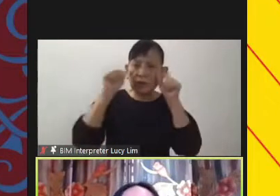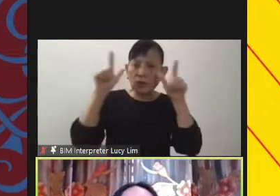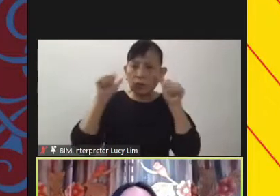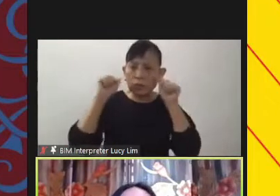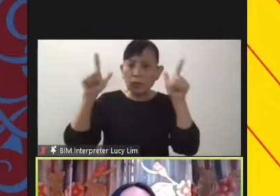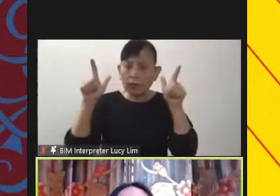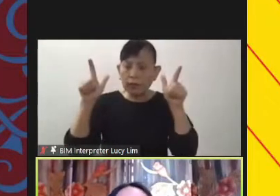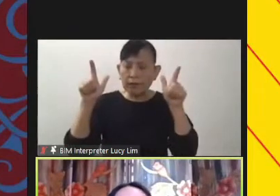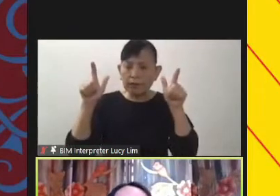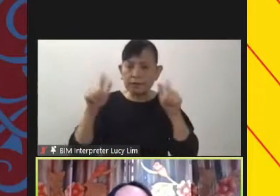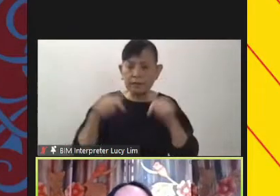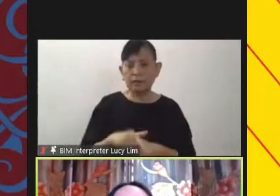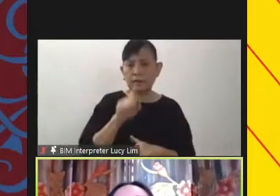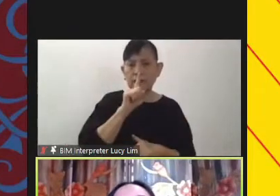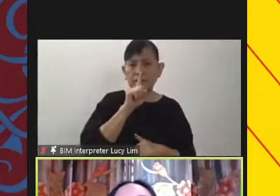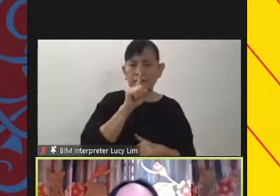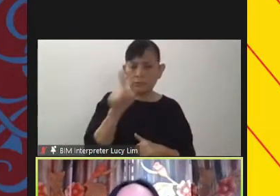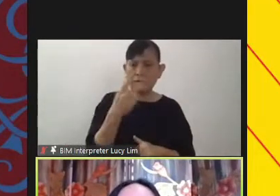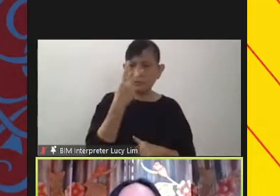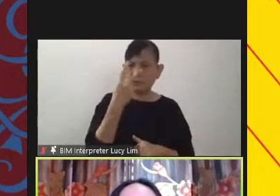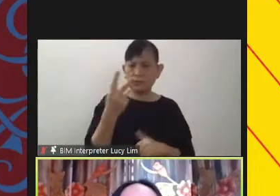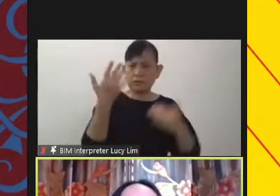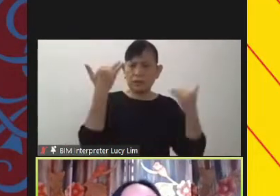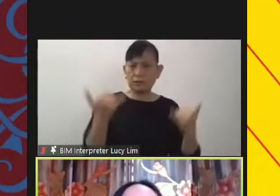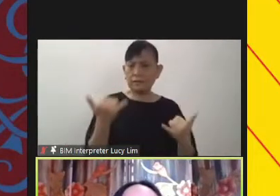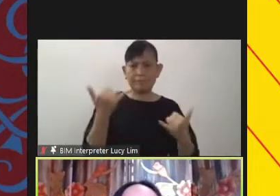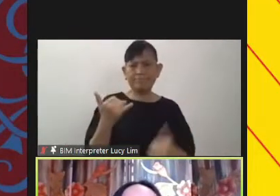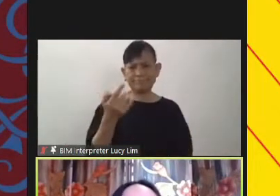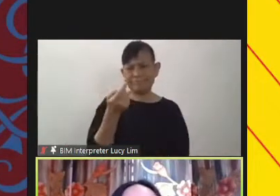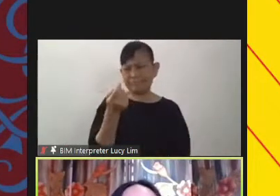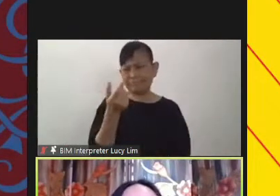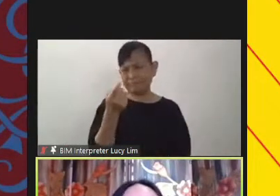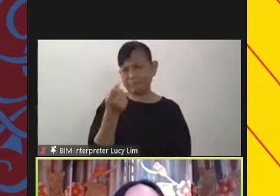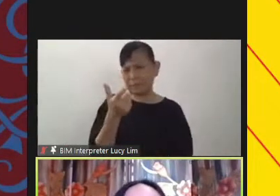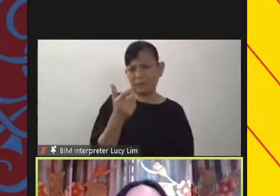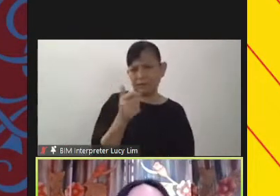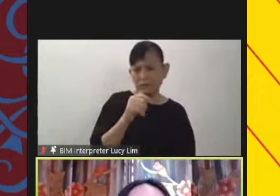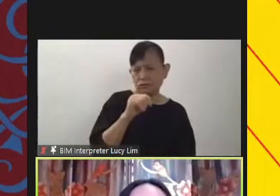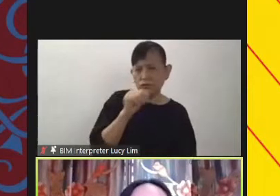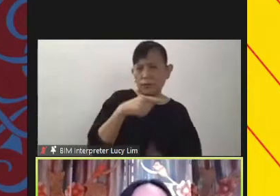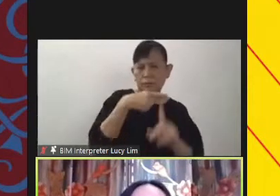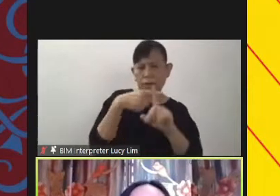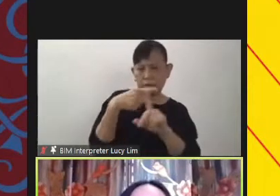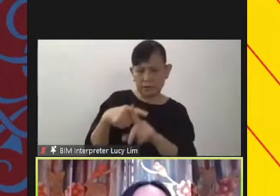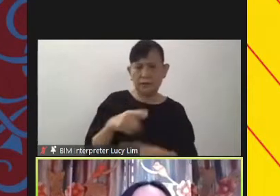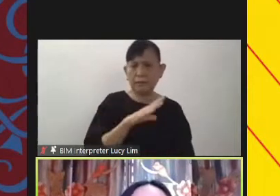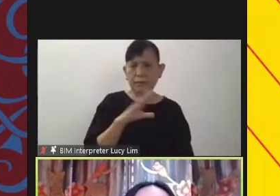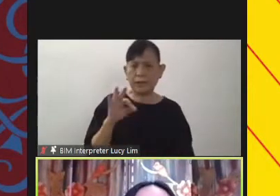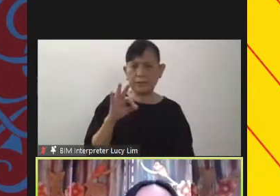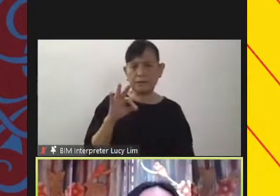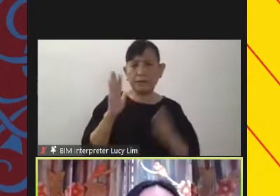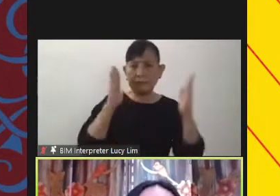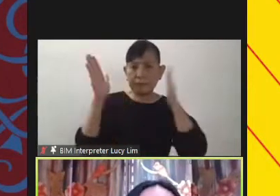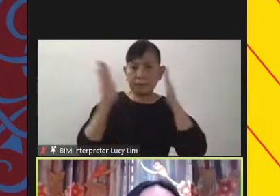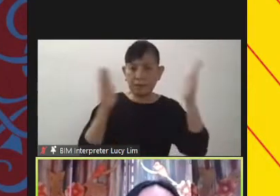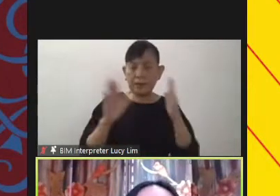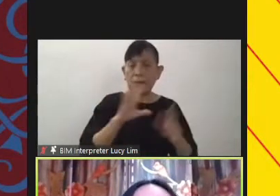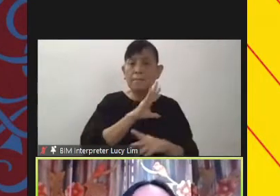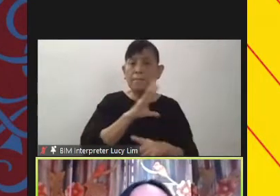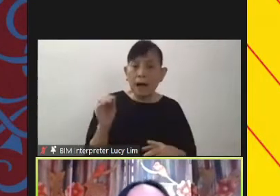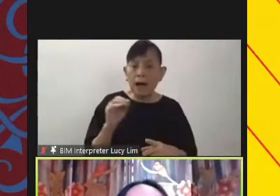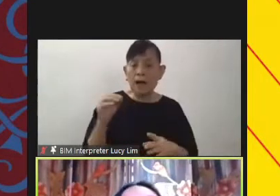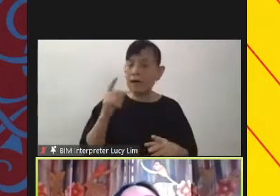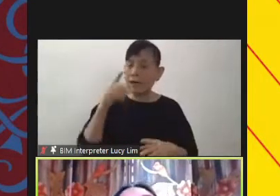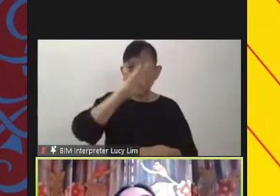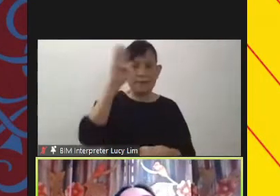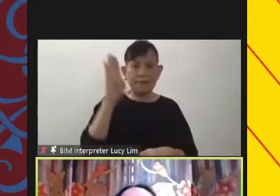it is really considered quite bad in Malaysia. And secondly, I think this is usually highlighted, but never really properly implemented